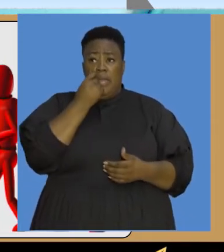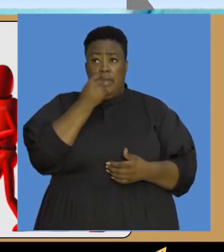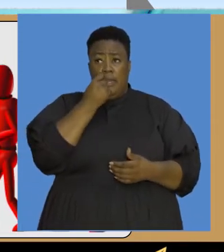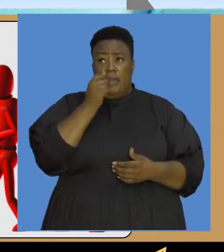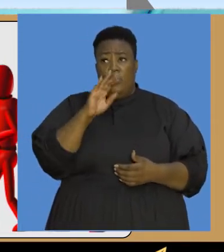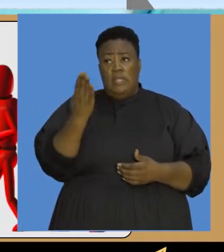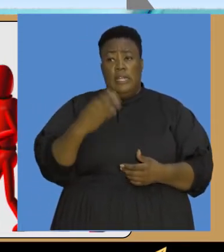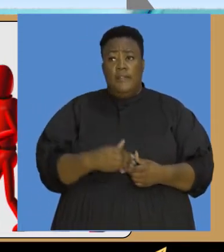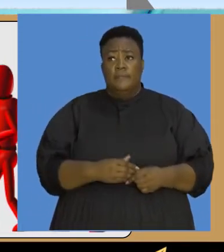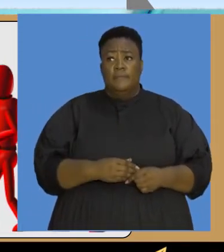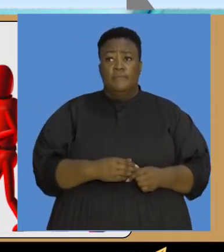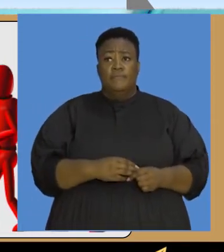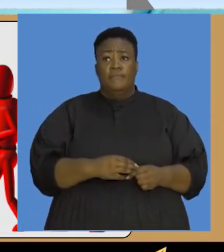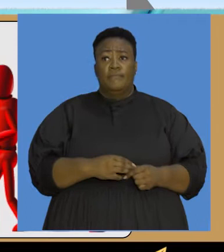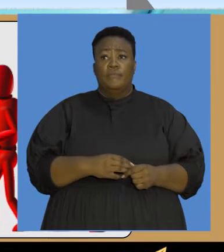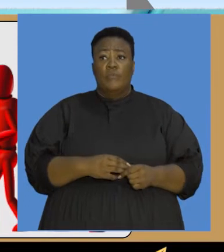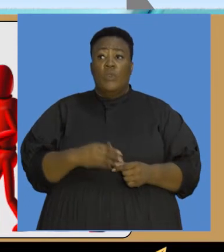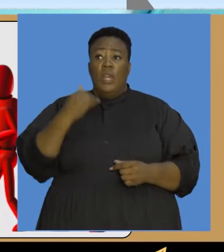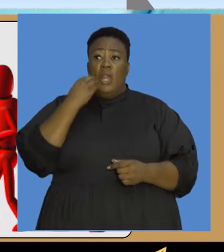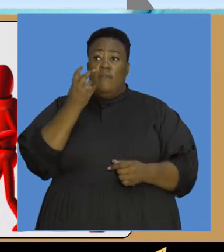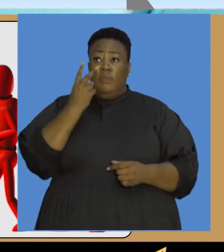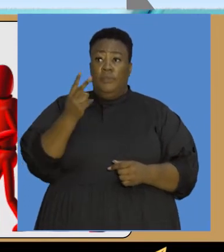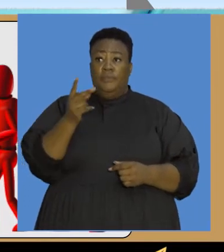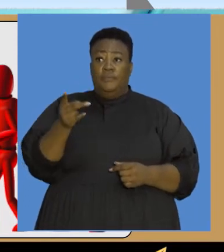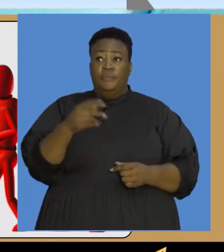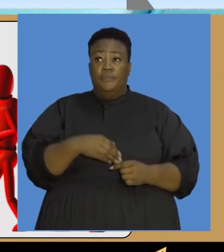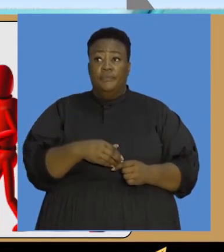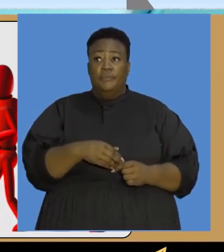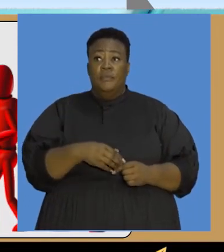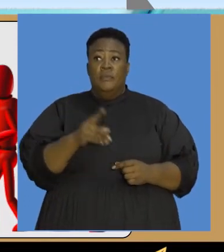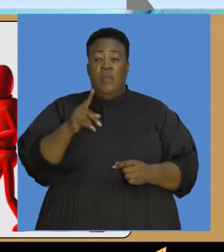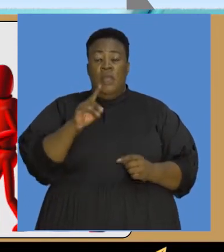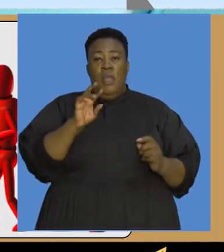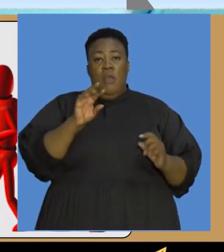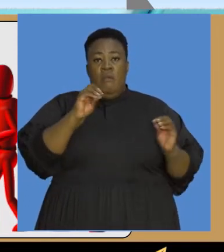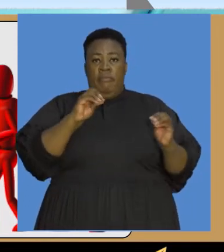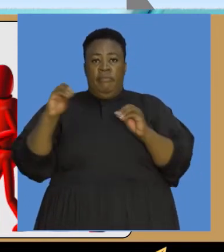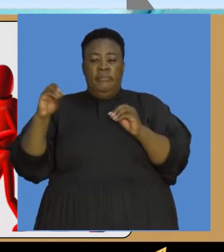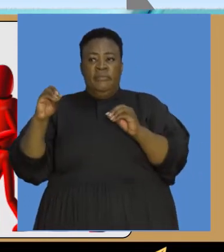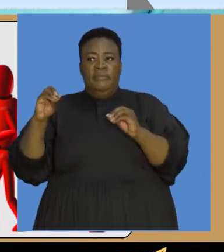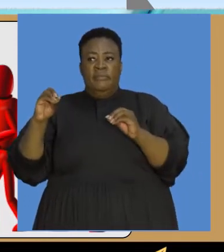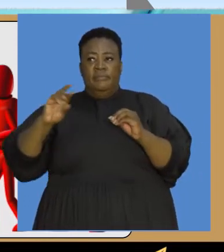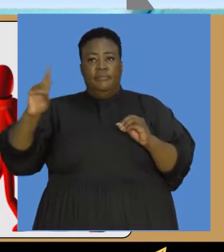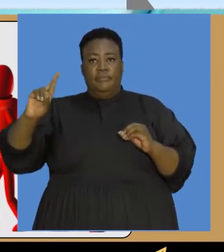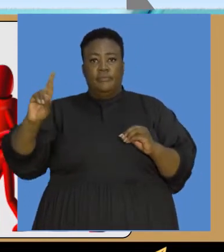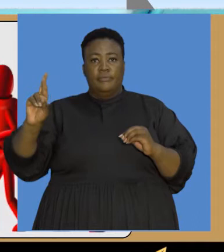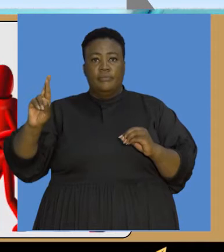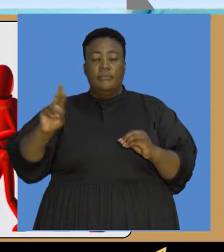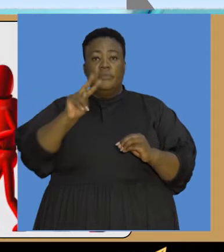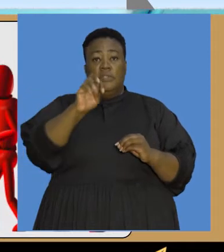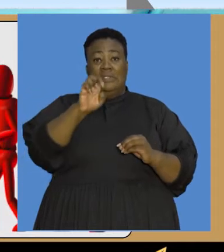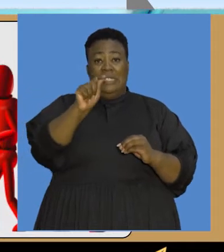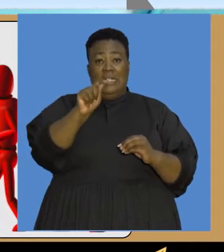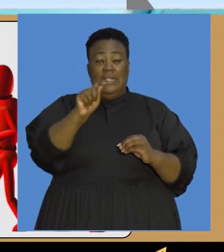this side? If we look at it, he's now pulling to the right. The net force